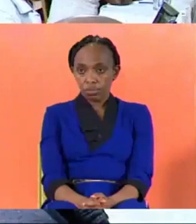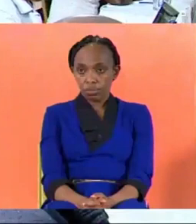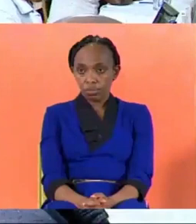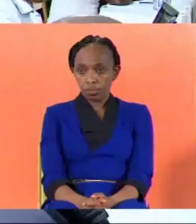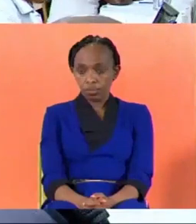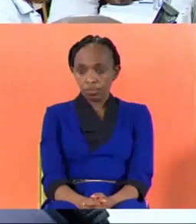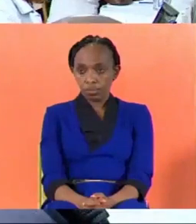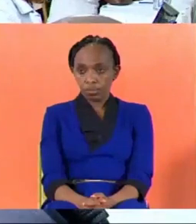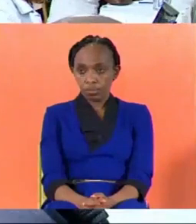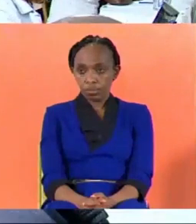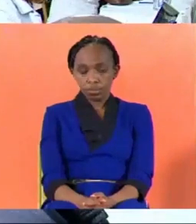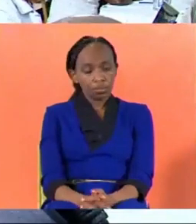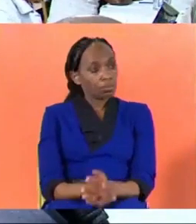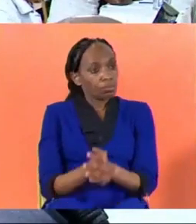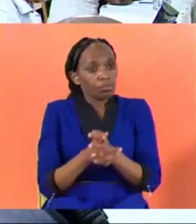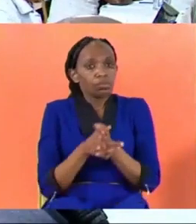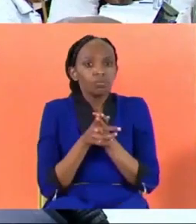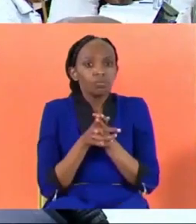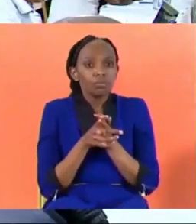That's fine. So